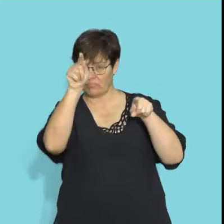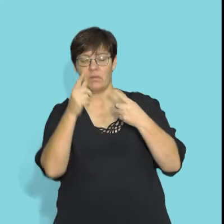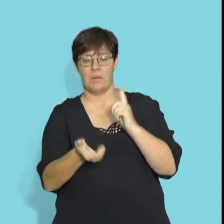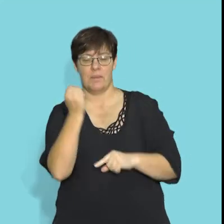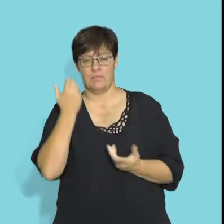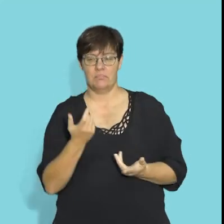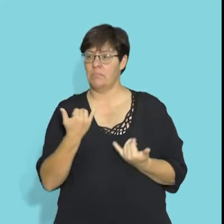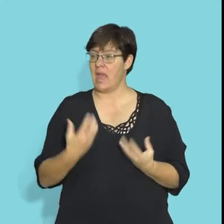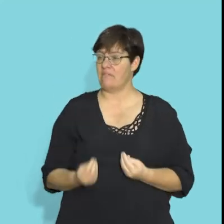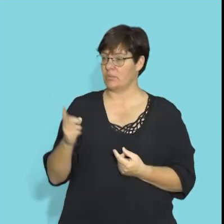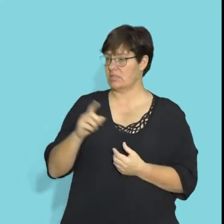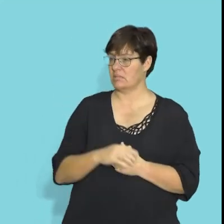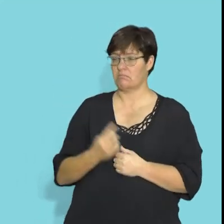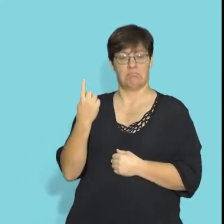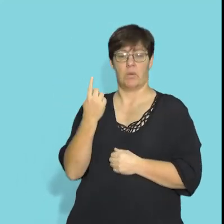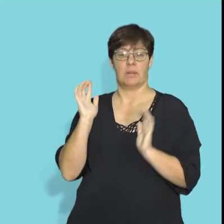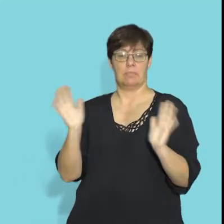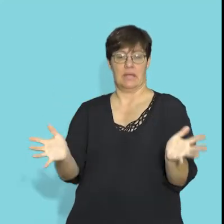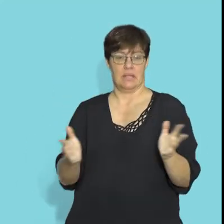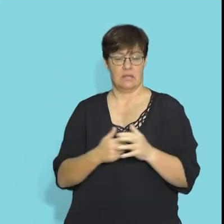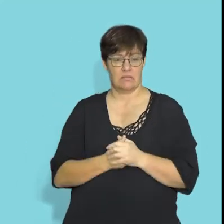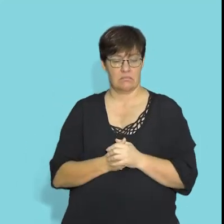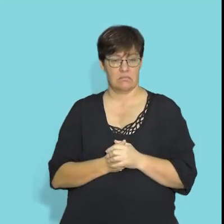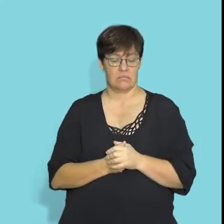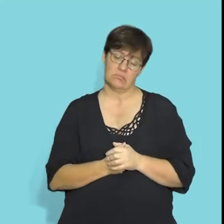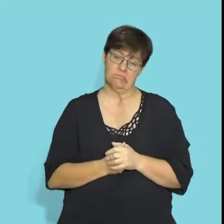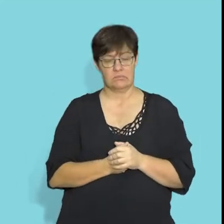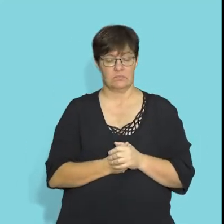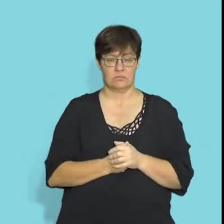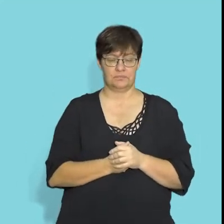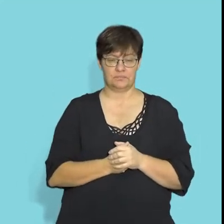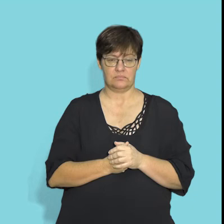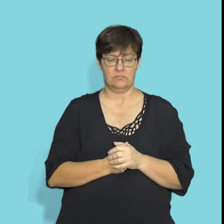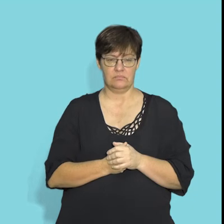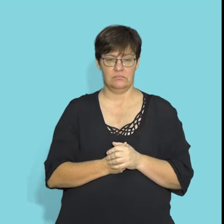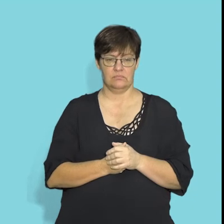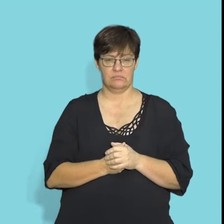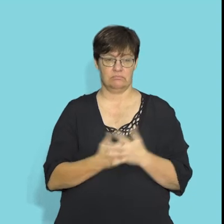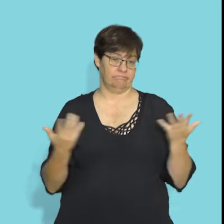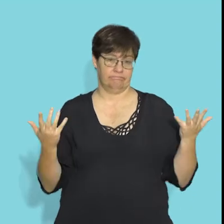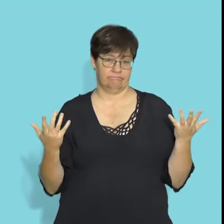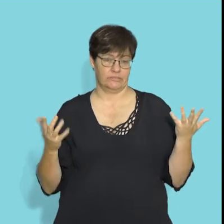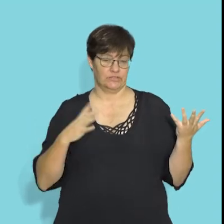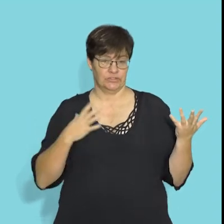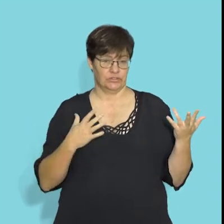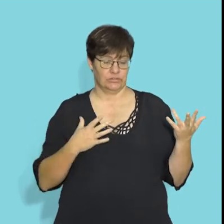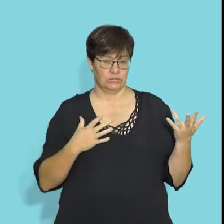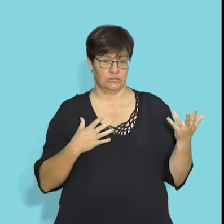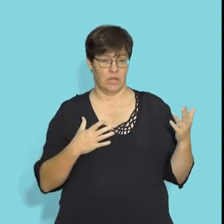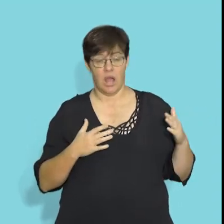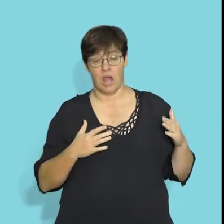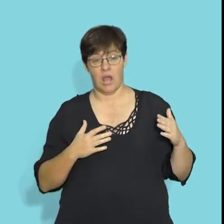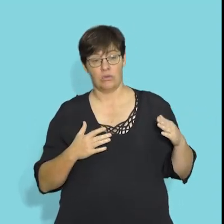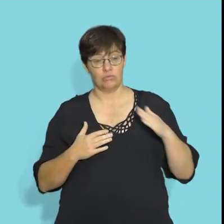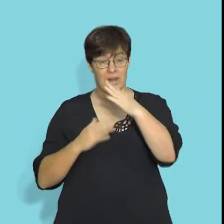Now, what have I got? I've only got 1 point, and that's it. So I can't use the gradient